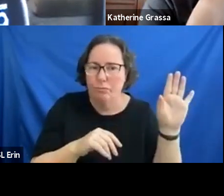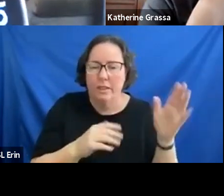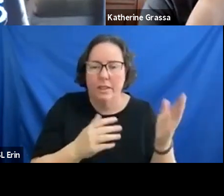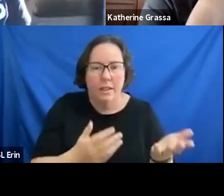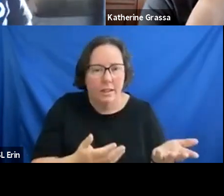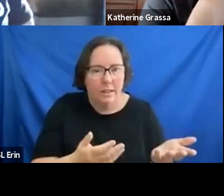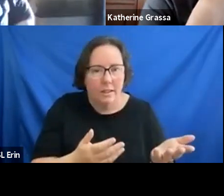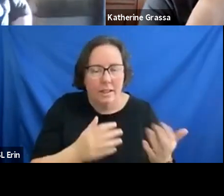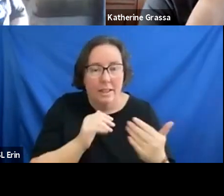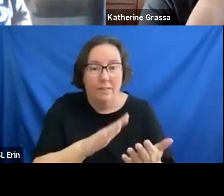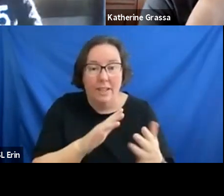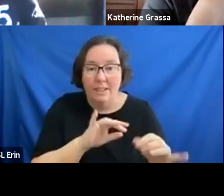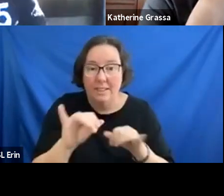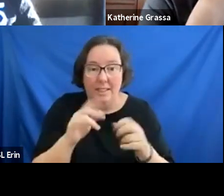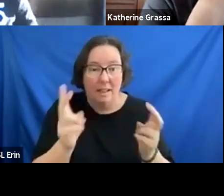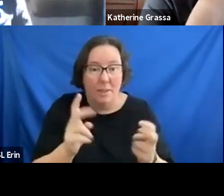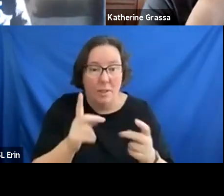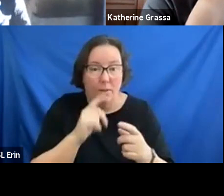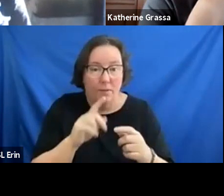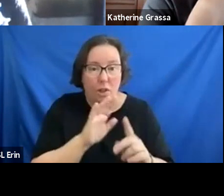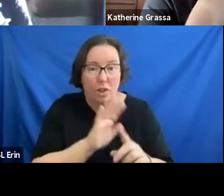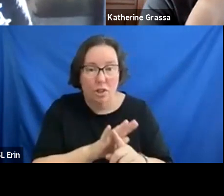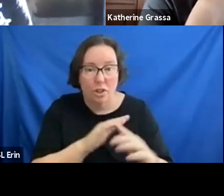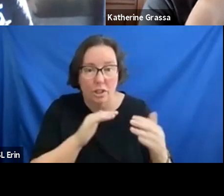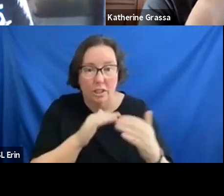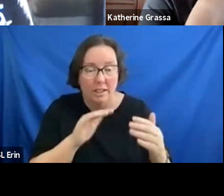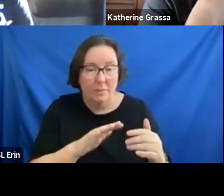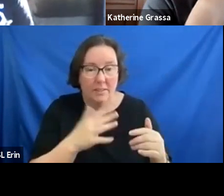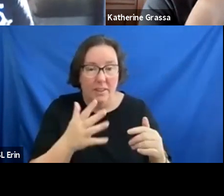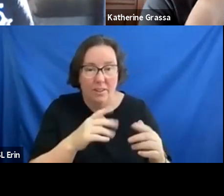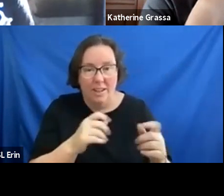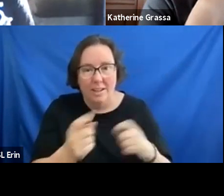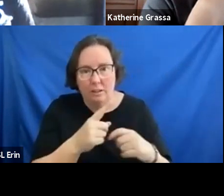issue in the current for her classmate, which is 5th grader.